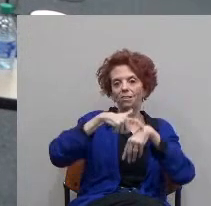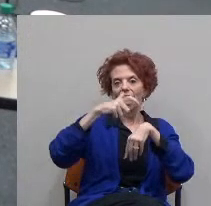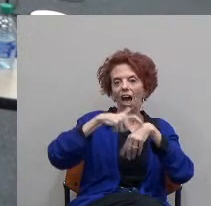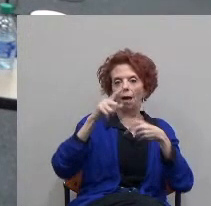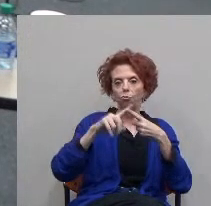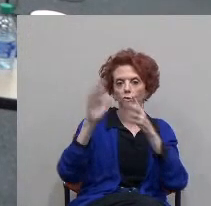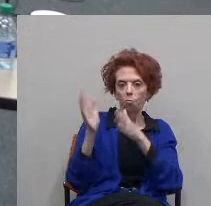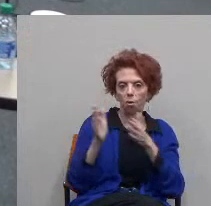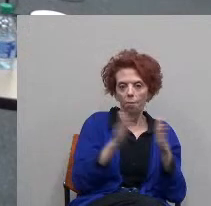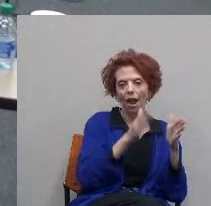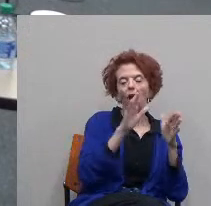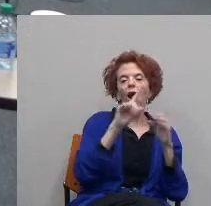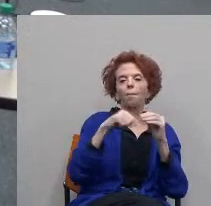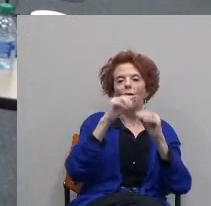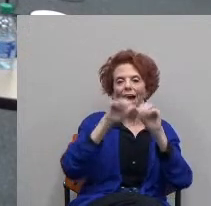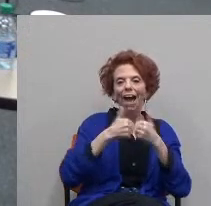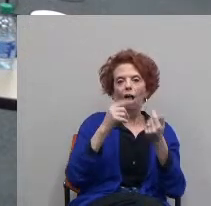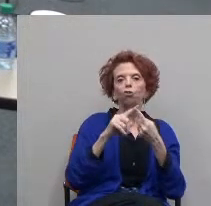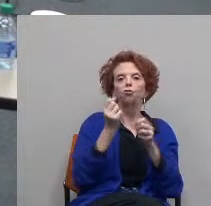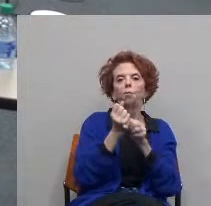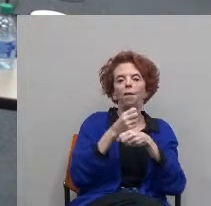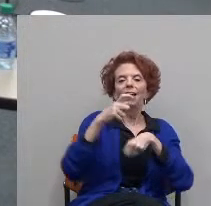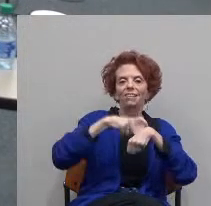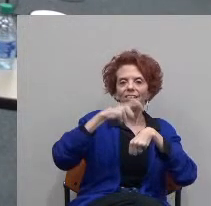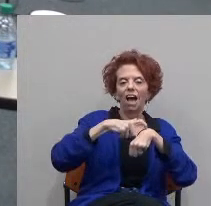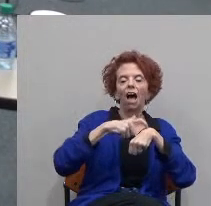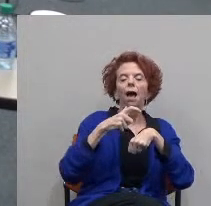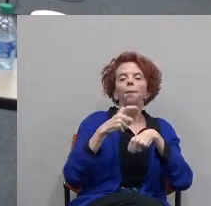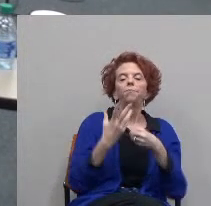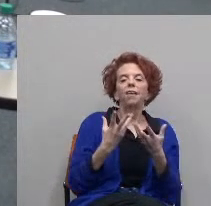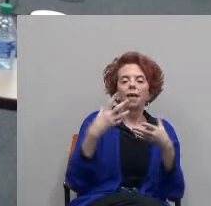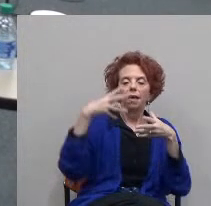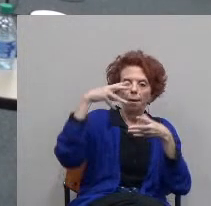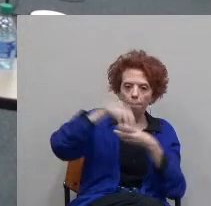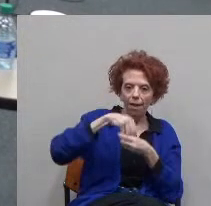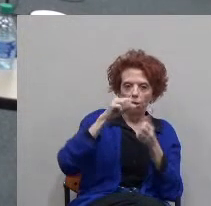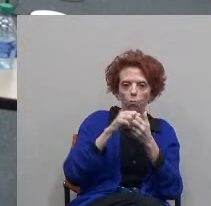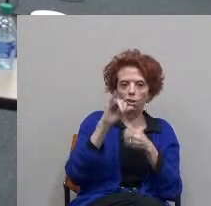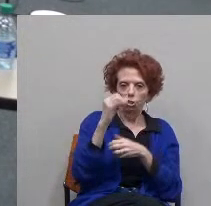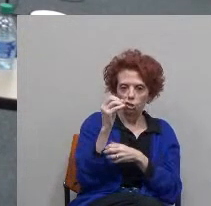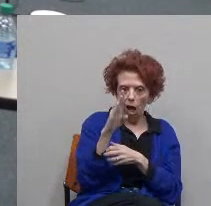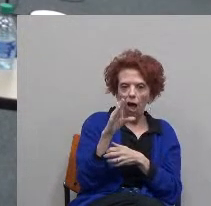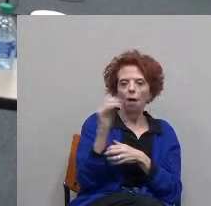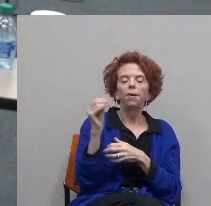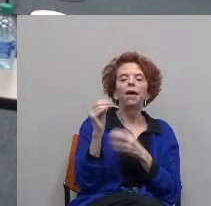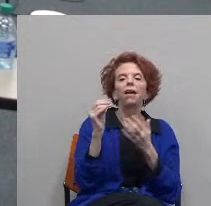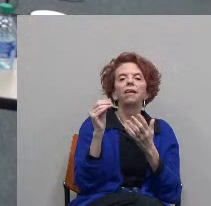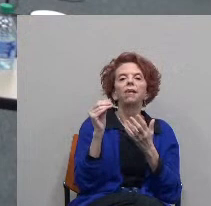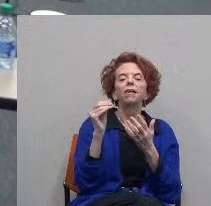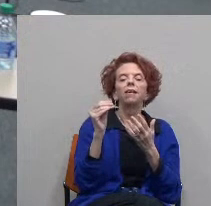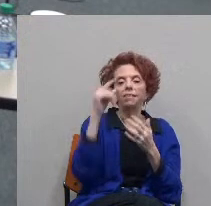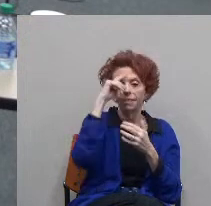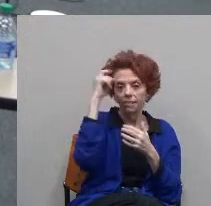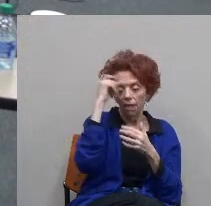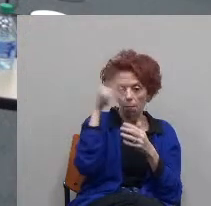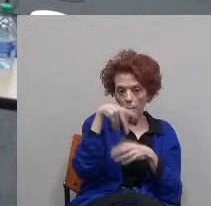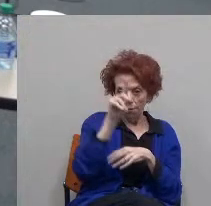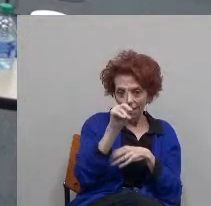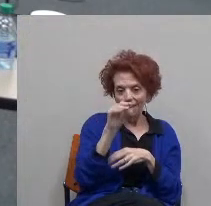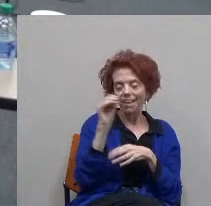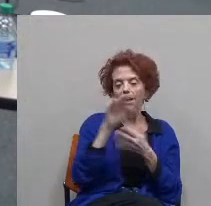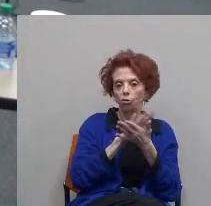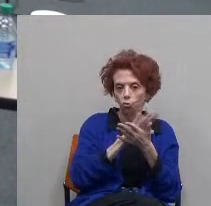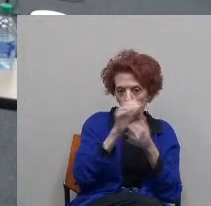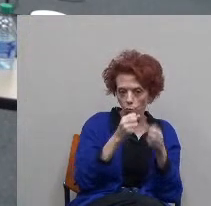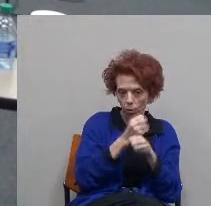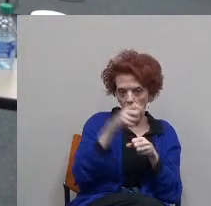prepare on how they can think about making that time as job embedded as possible. They can prepare for if they want to incorporate it into their summer PD, into their school